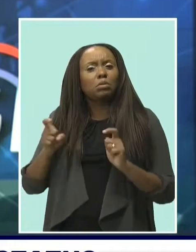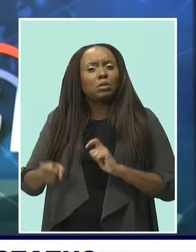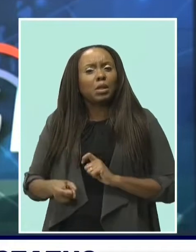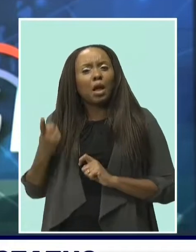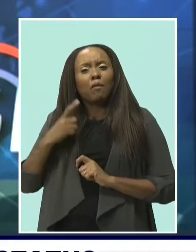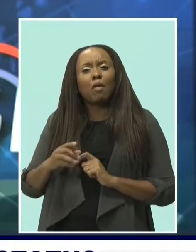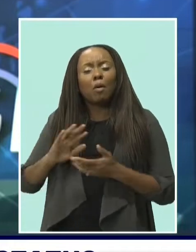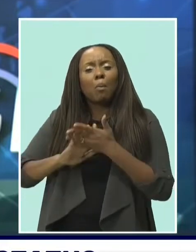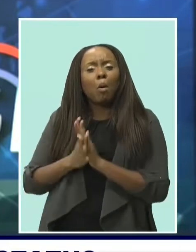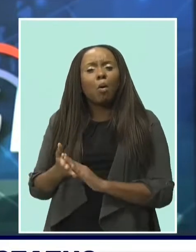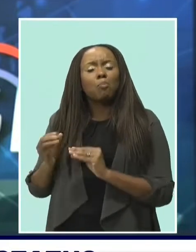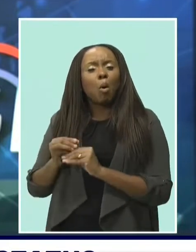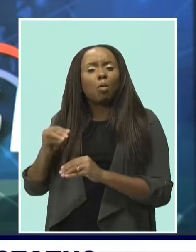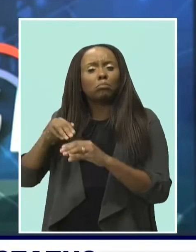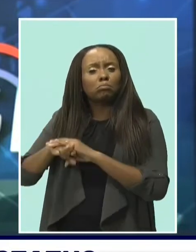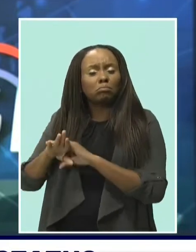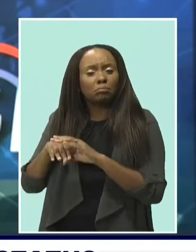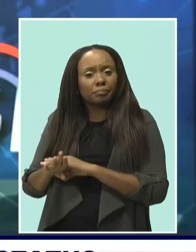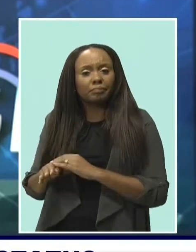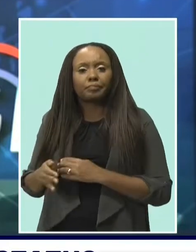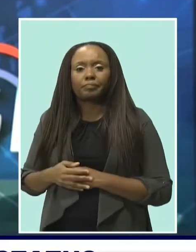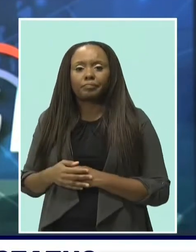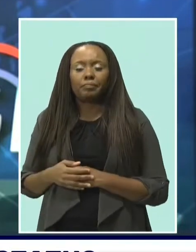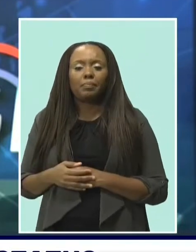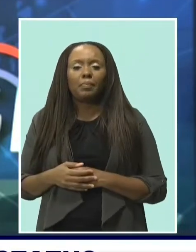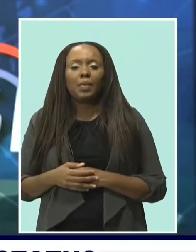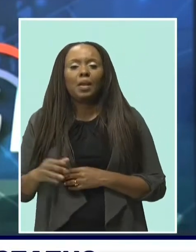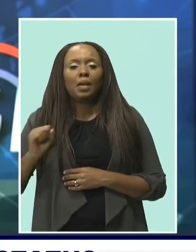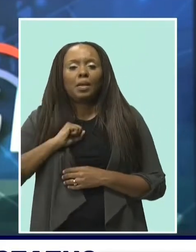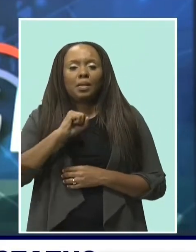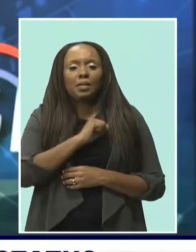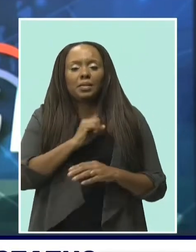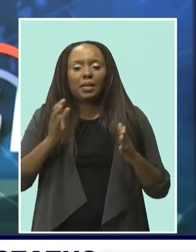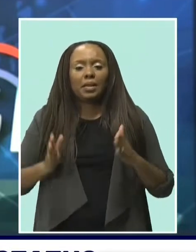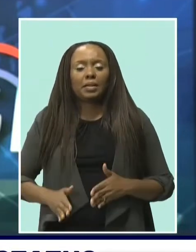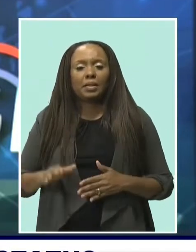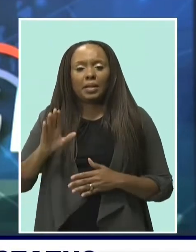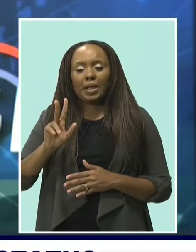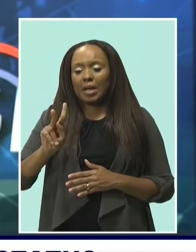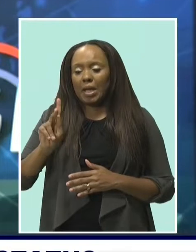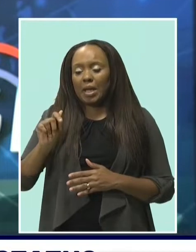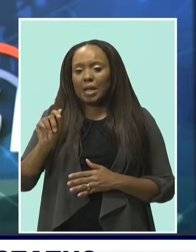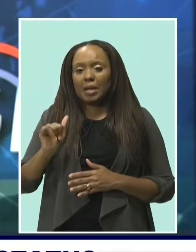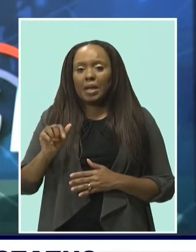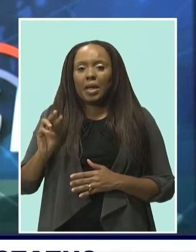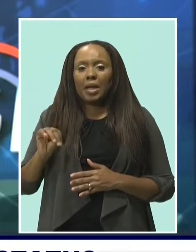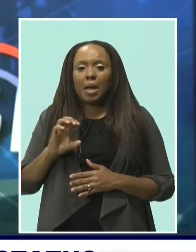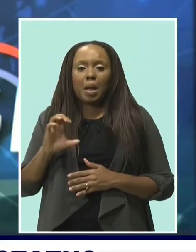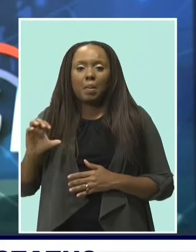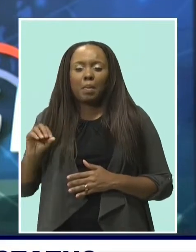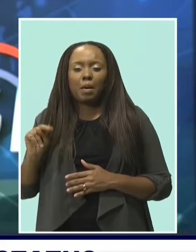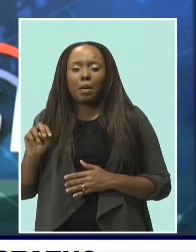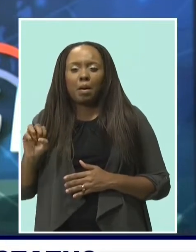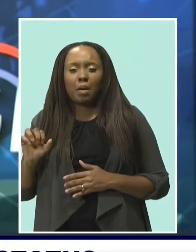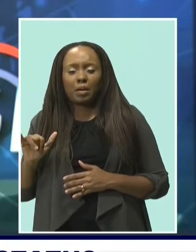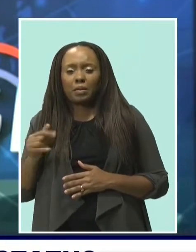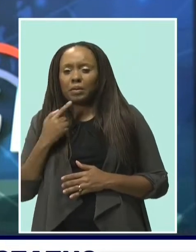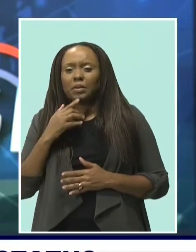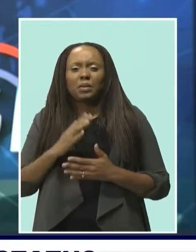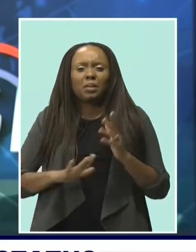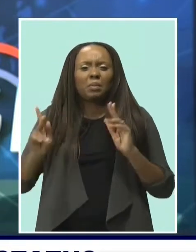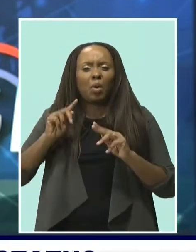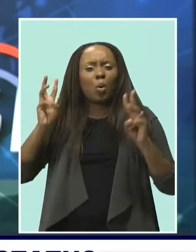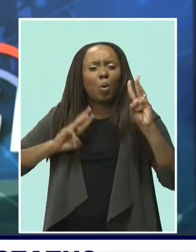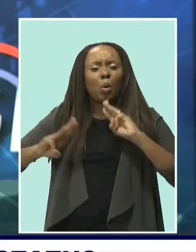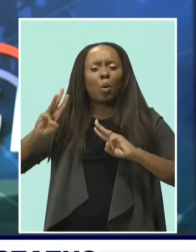of Government Business, Senator Kay McConney, has sought to allay the fears of some Barbadians about the move to Republican status. Senator McConney was